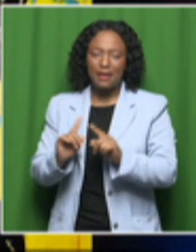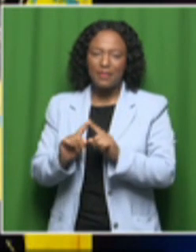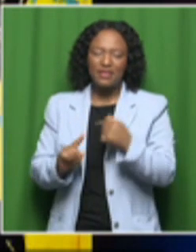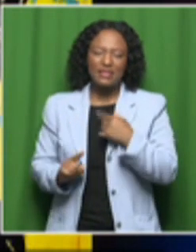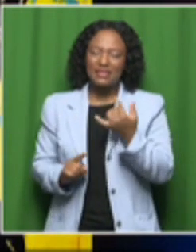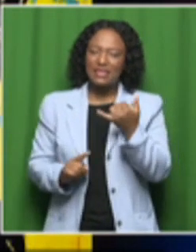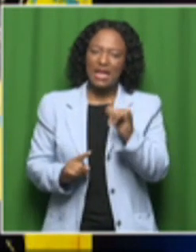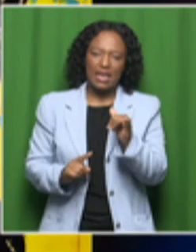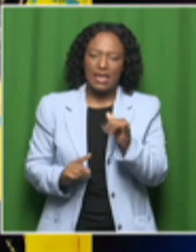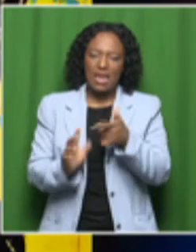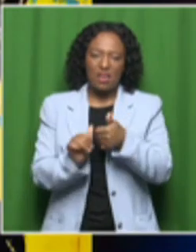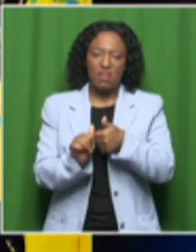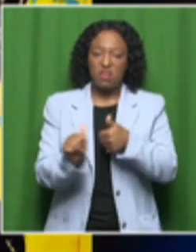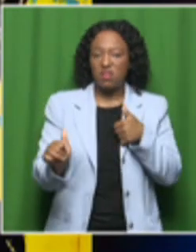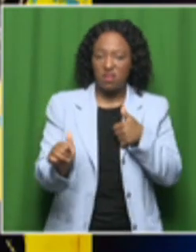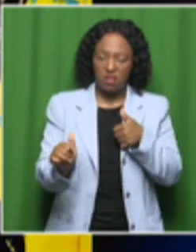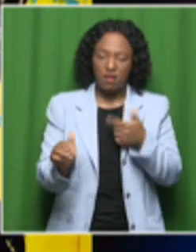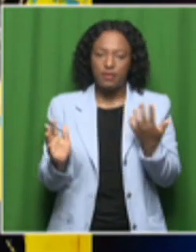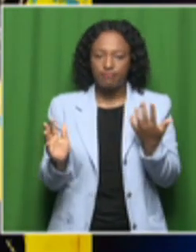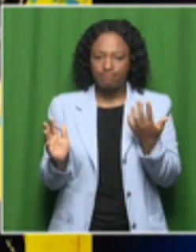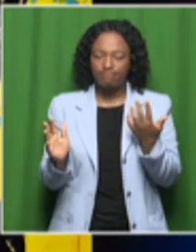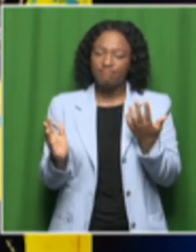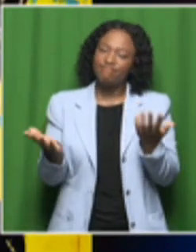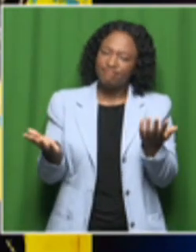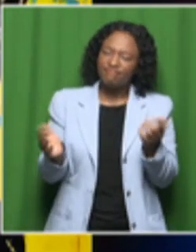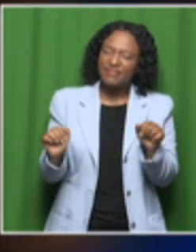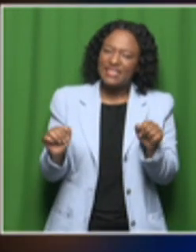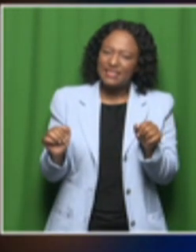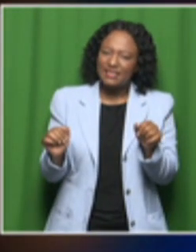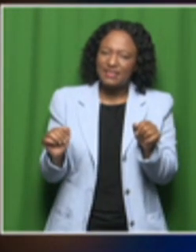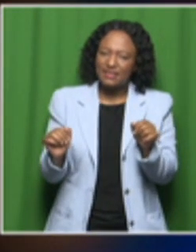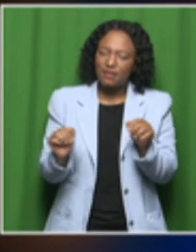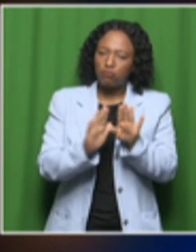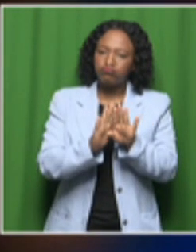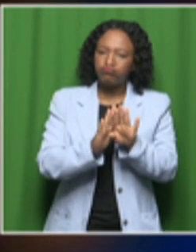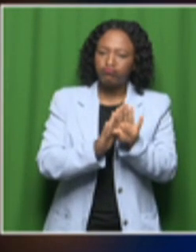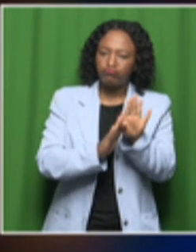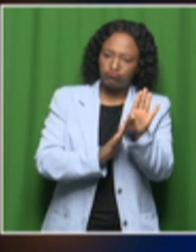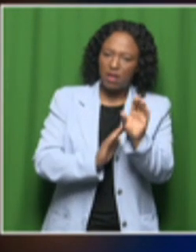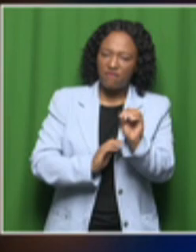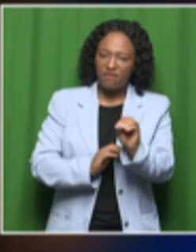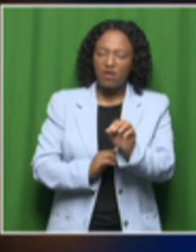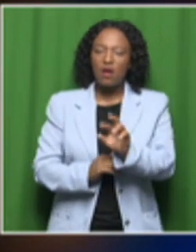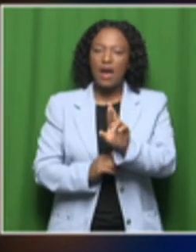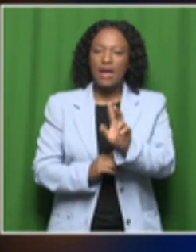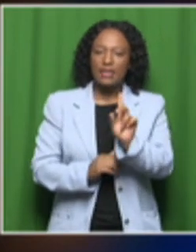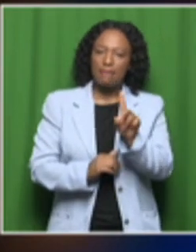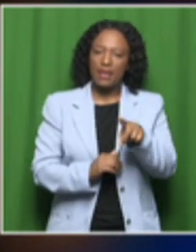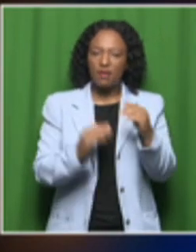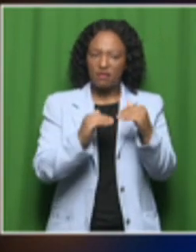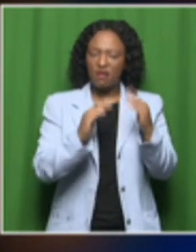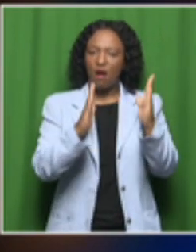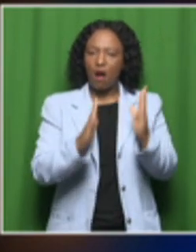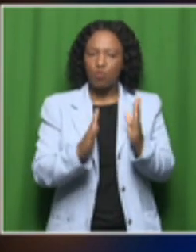We cannot deny the progress that has happened throughout the years, the initiative of RDPs, but it's sad to say that